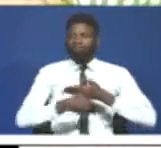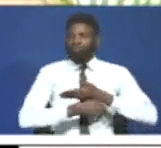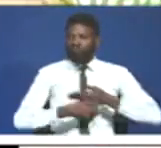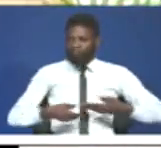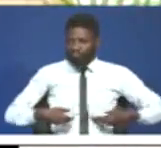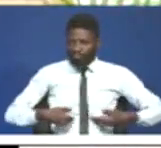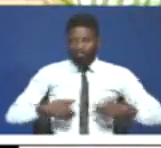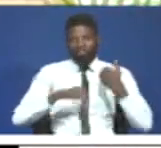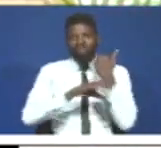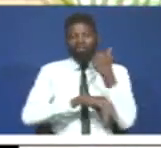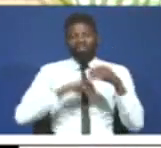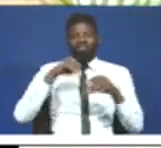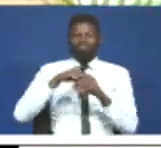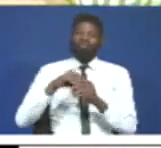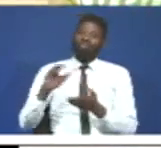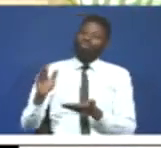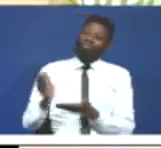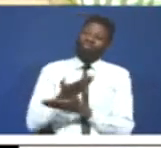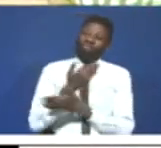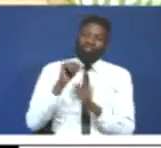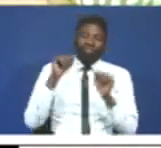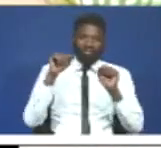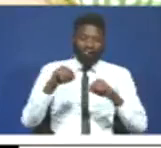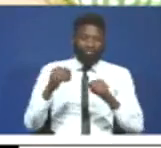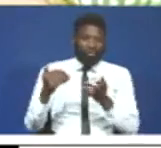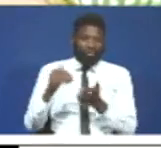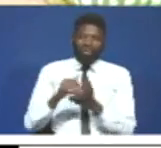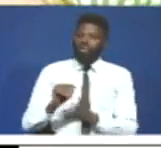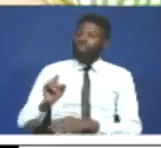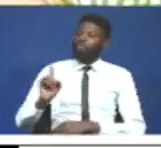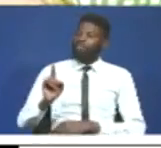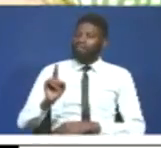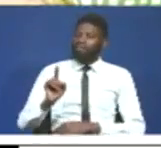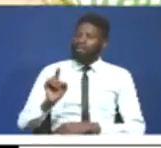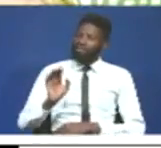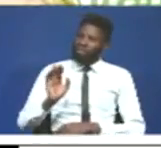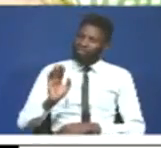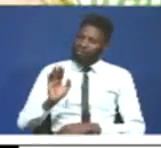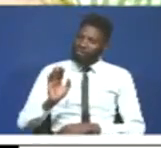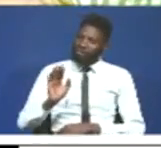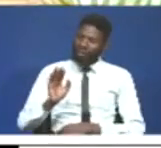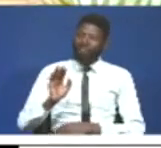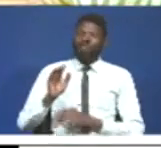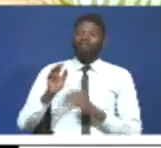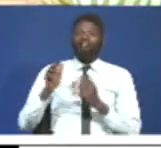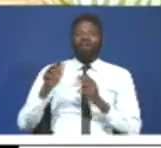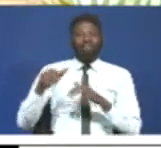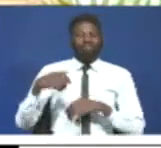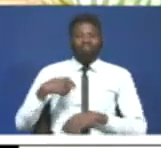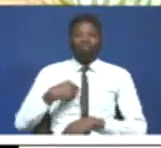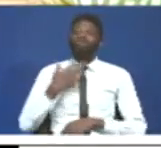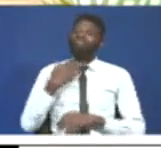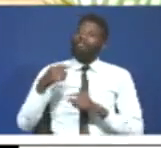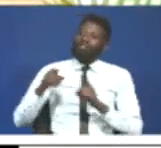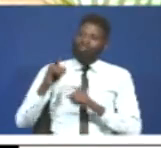our country. Again, the Ministry of Agriculture, I want them to know that we